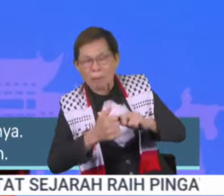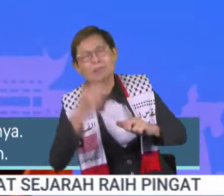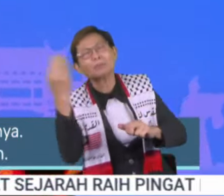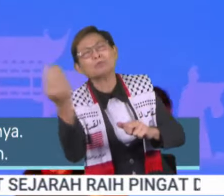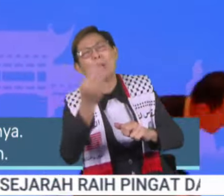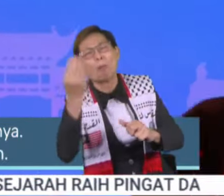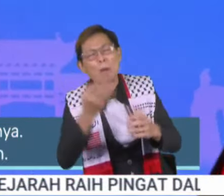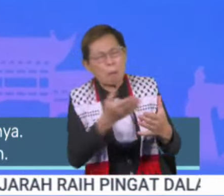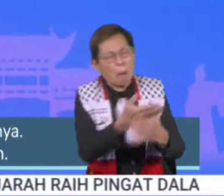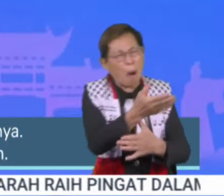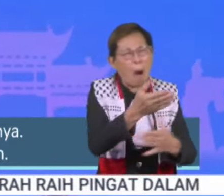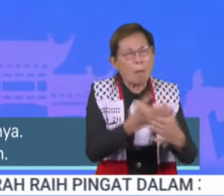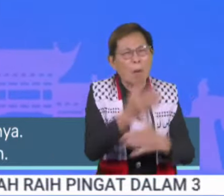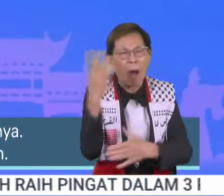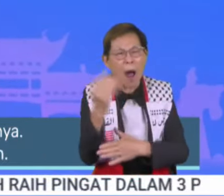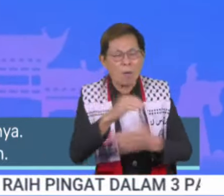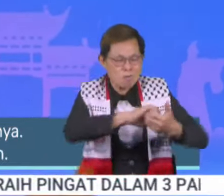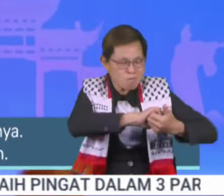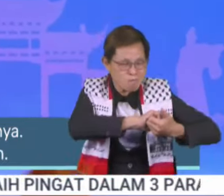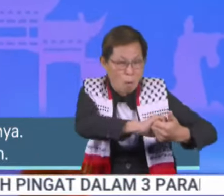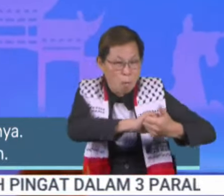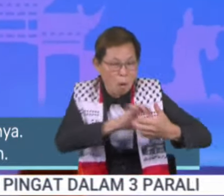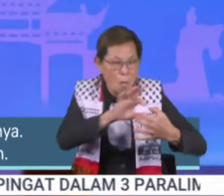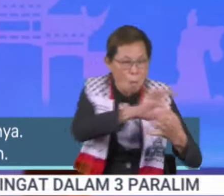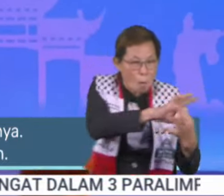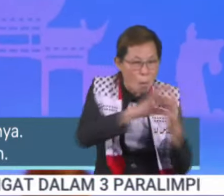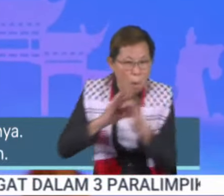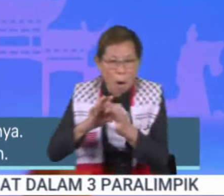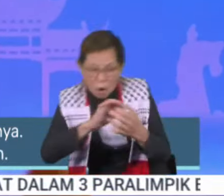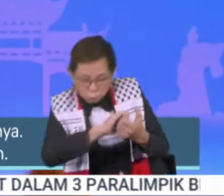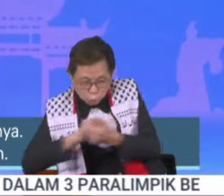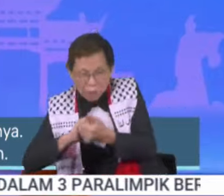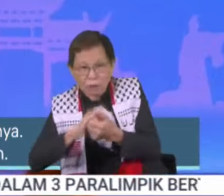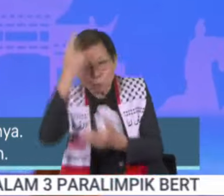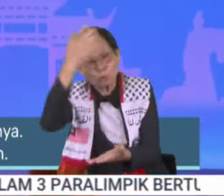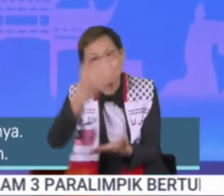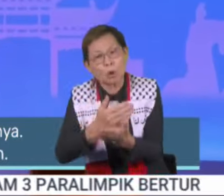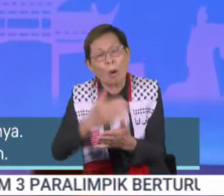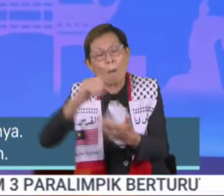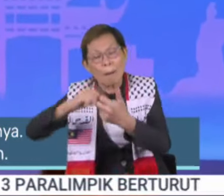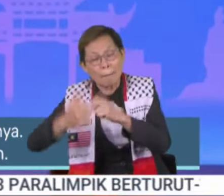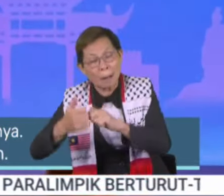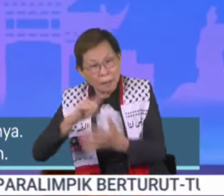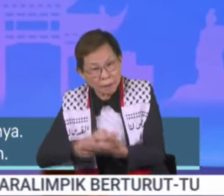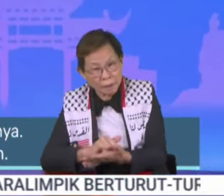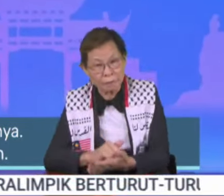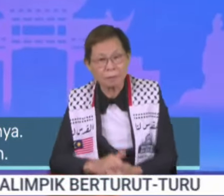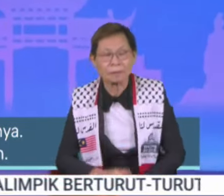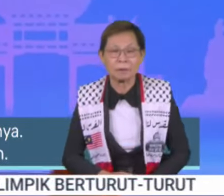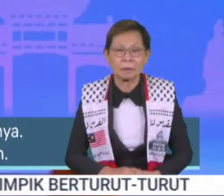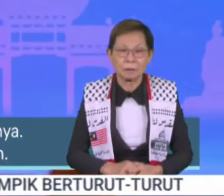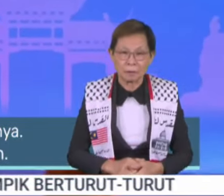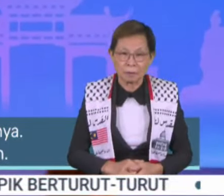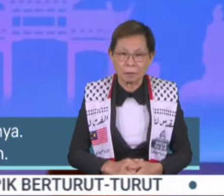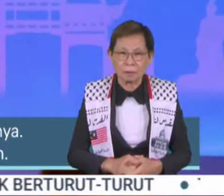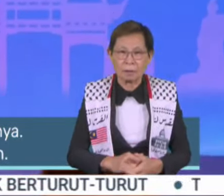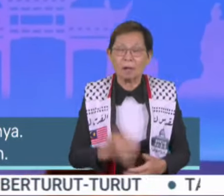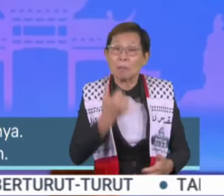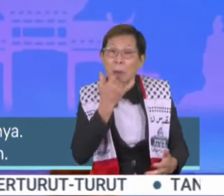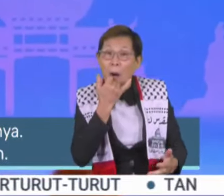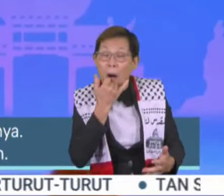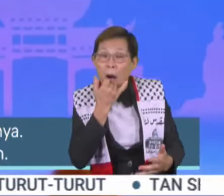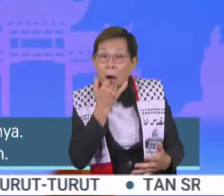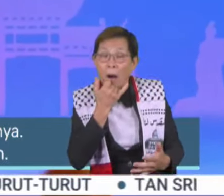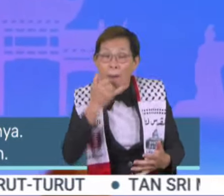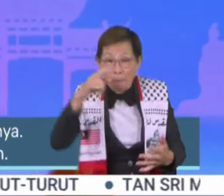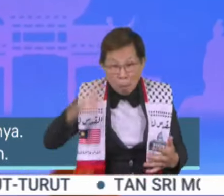threat and work hand in hand to combat it. Addressing transnational crime requires more than